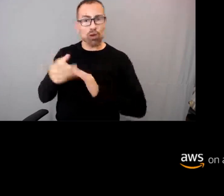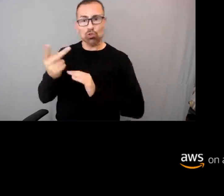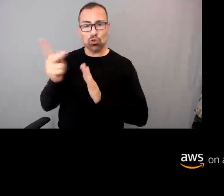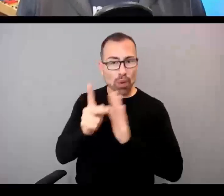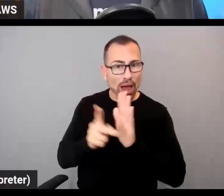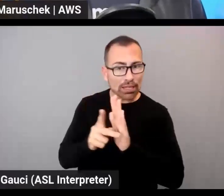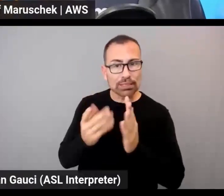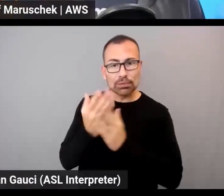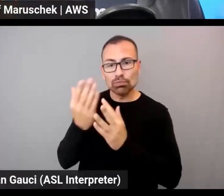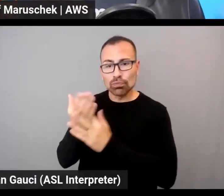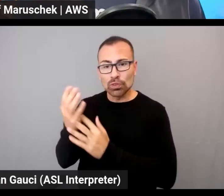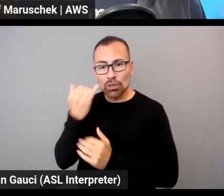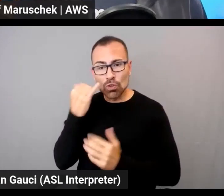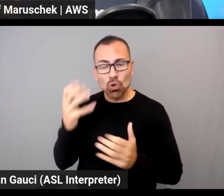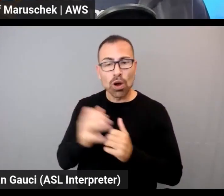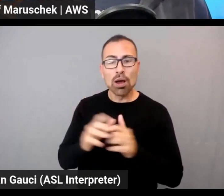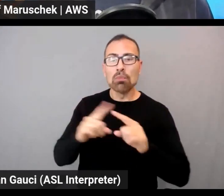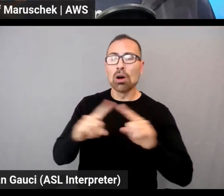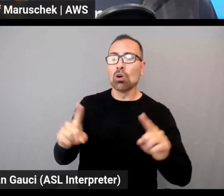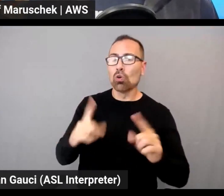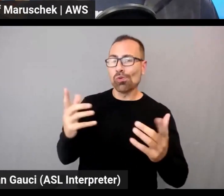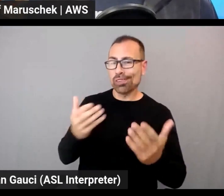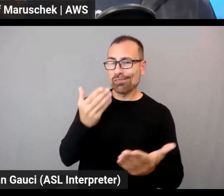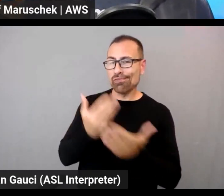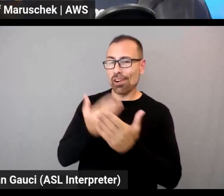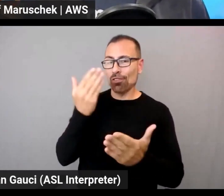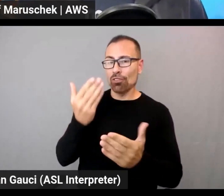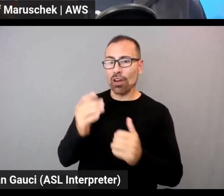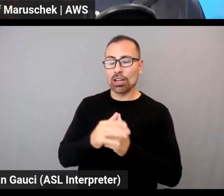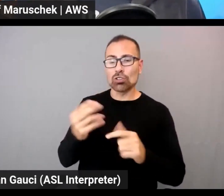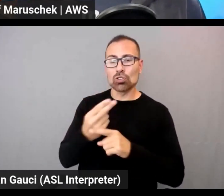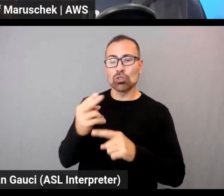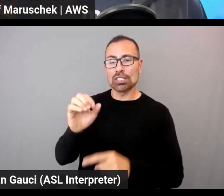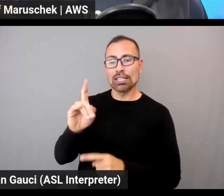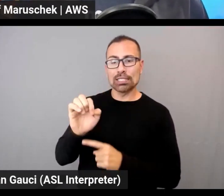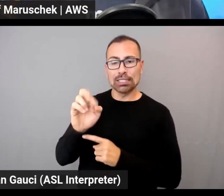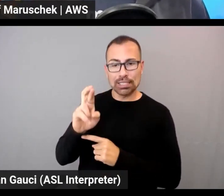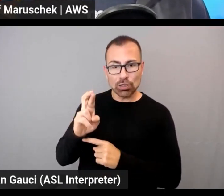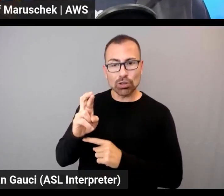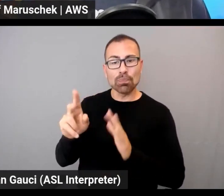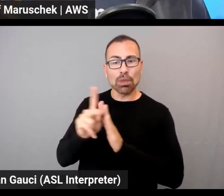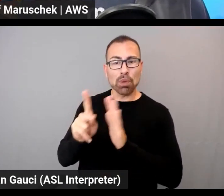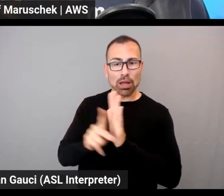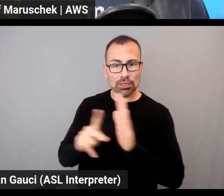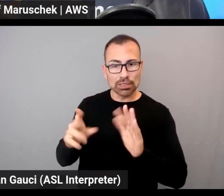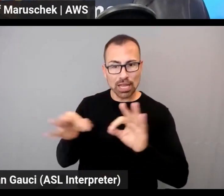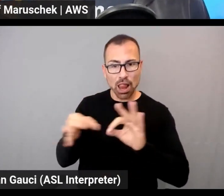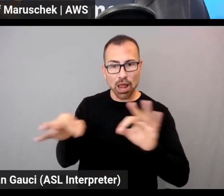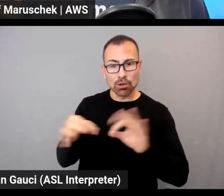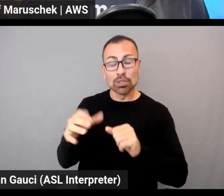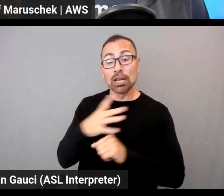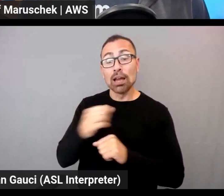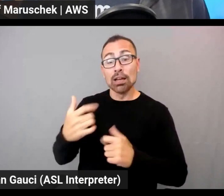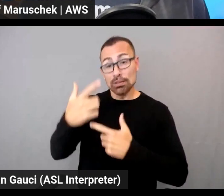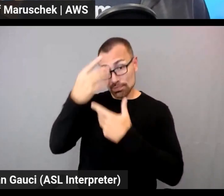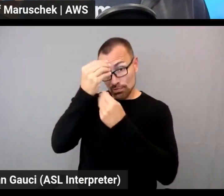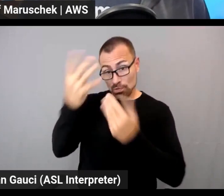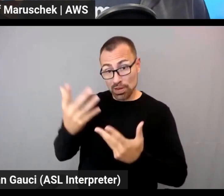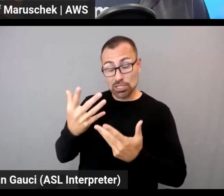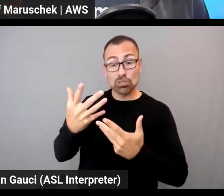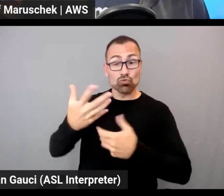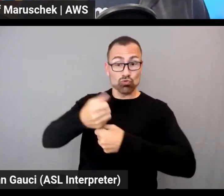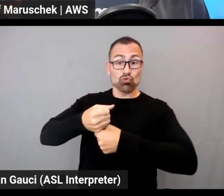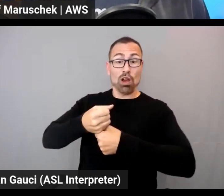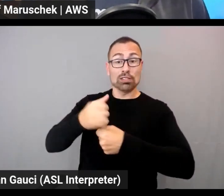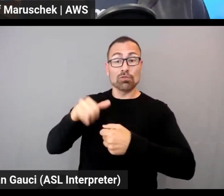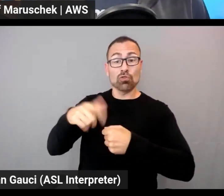But with verified access, using that Cedar policy language and using that trust data that you receive both from the identity side and from the device